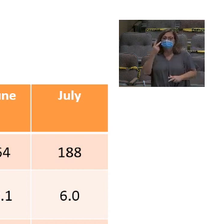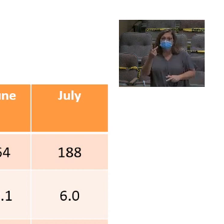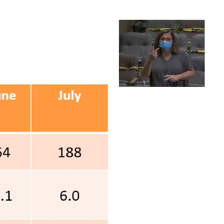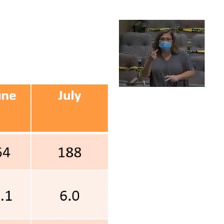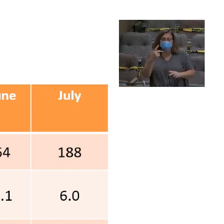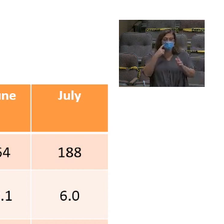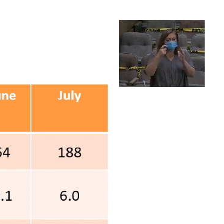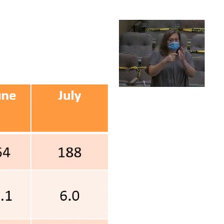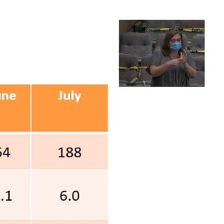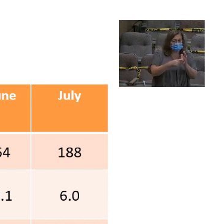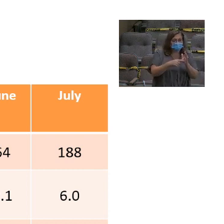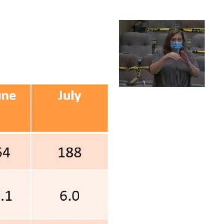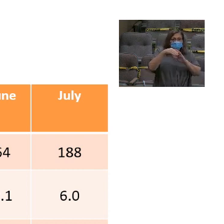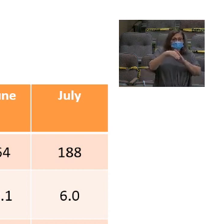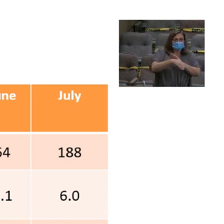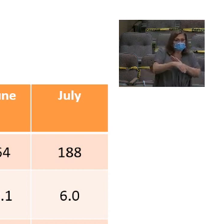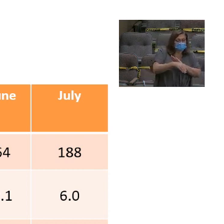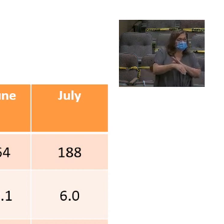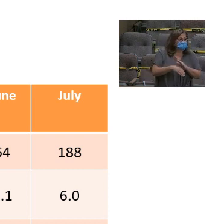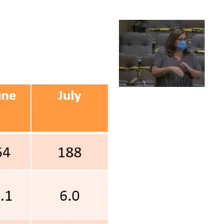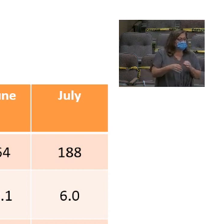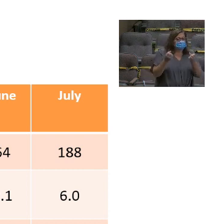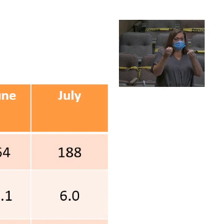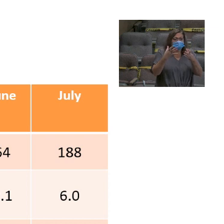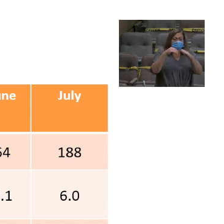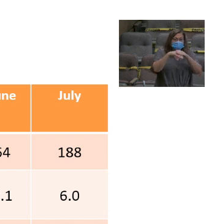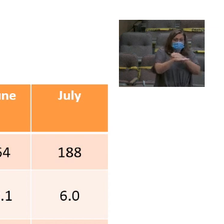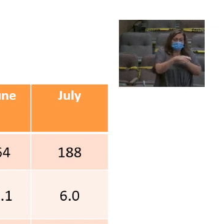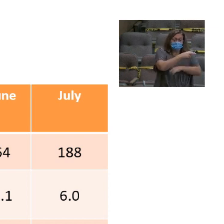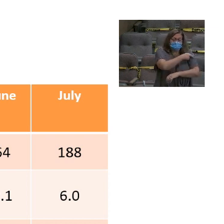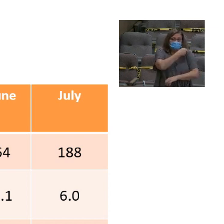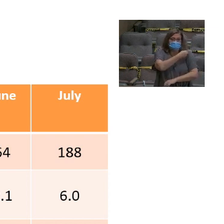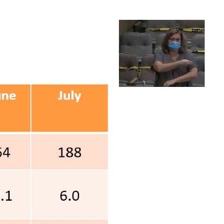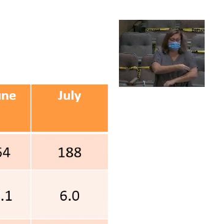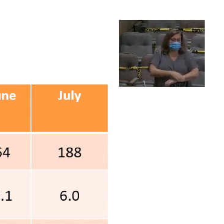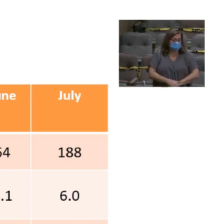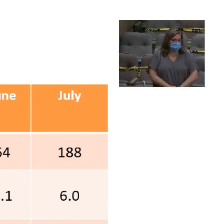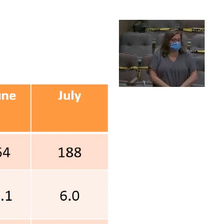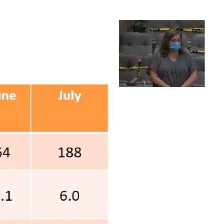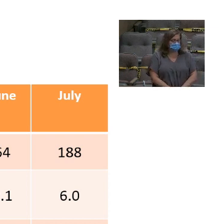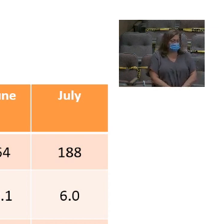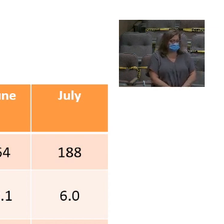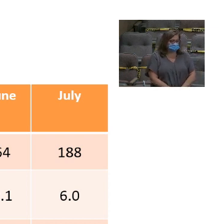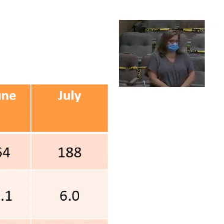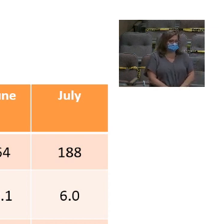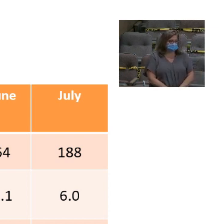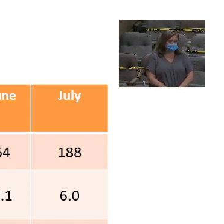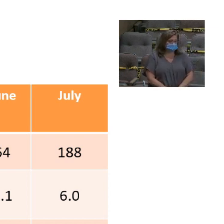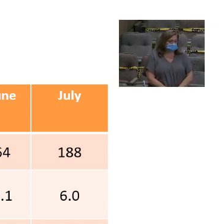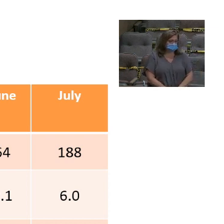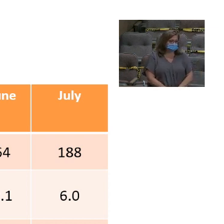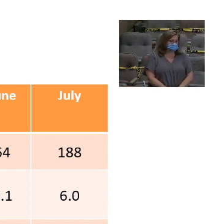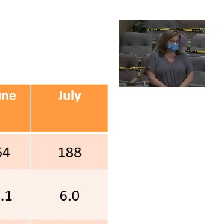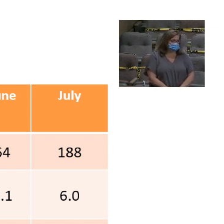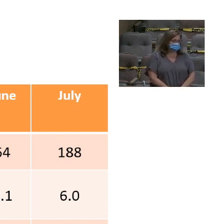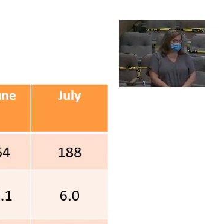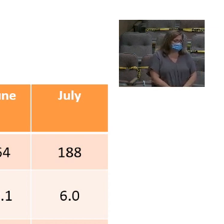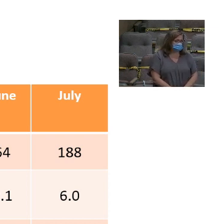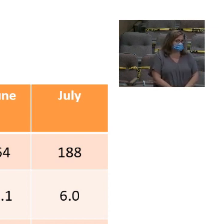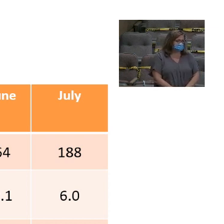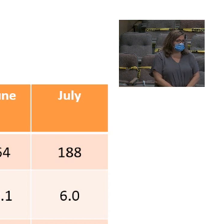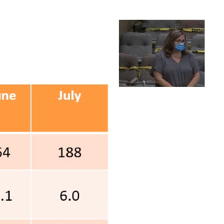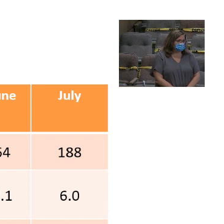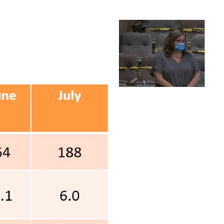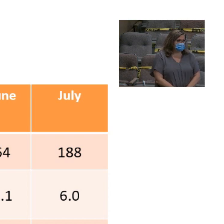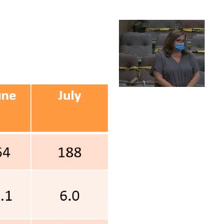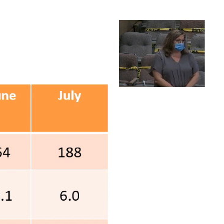decline, 111 admissions, dramatic decrease in the number of admissions per day, 3.6,